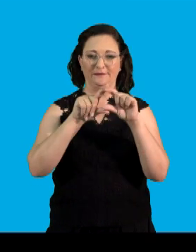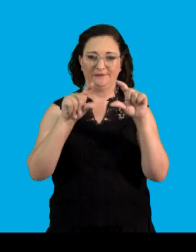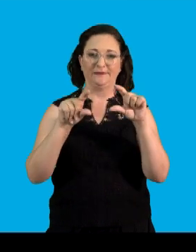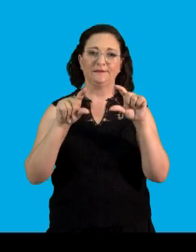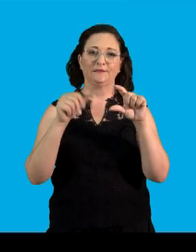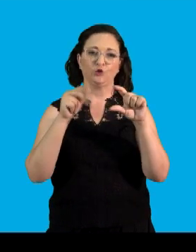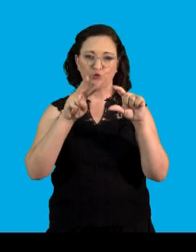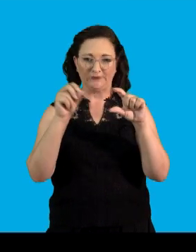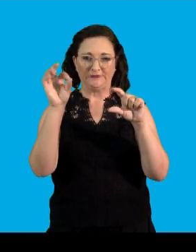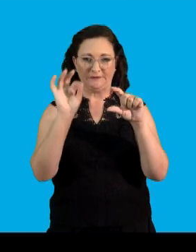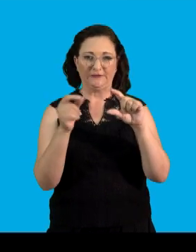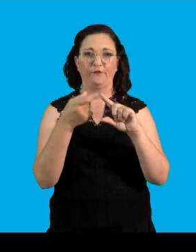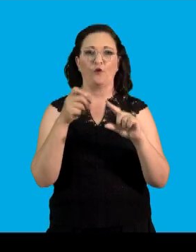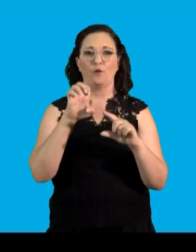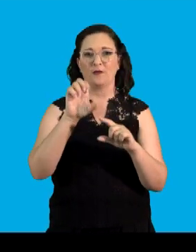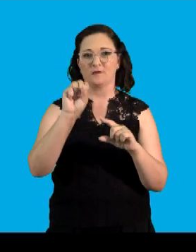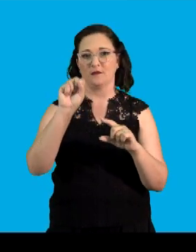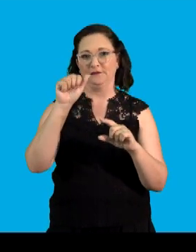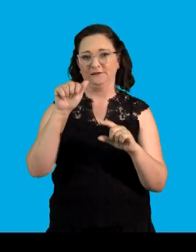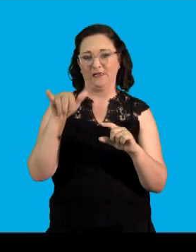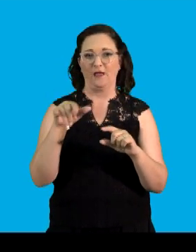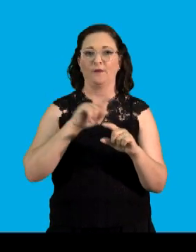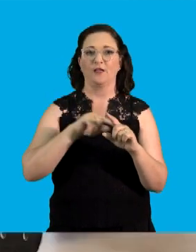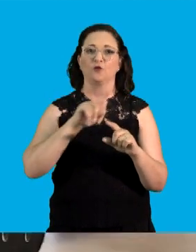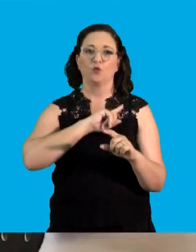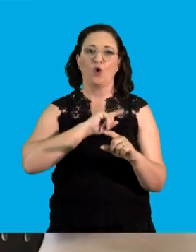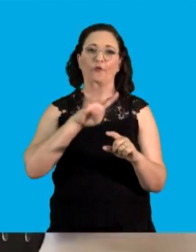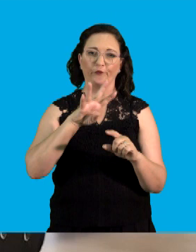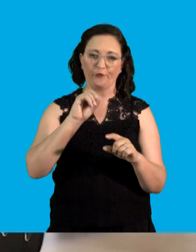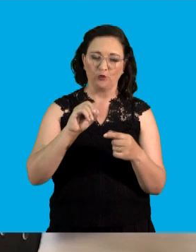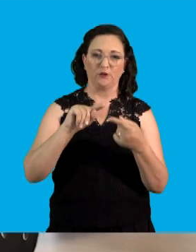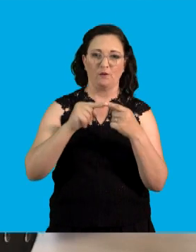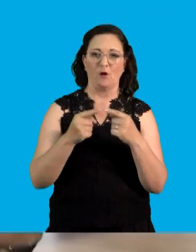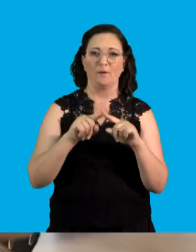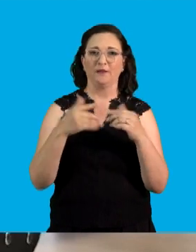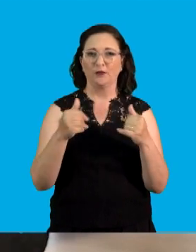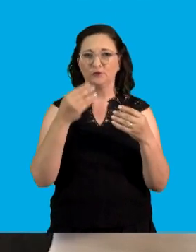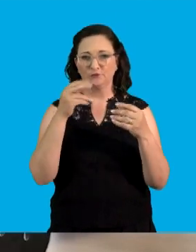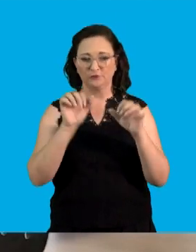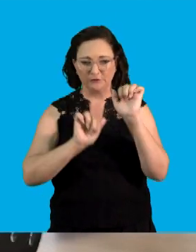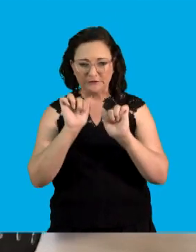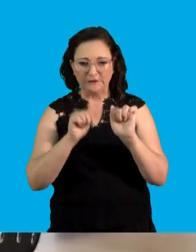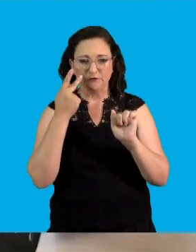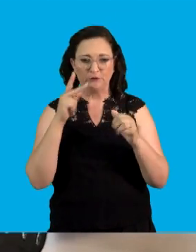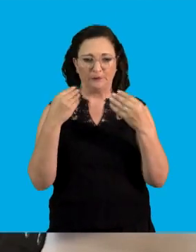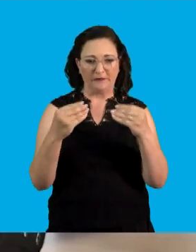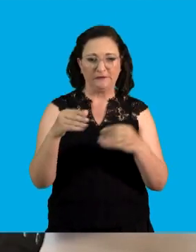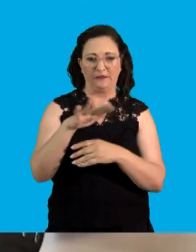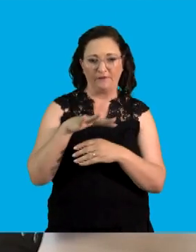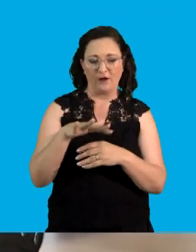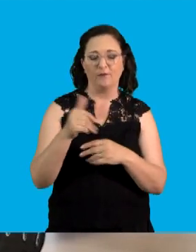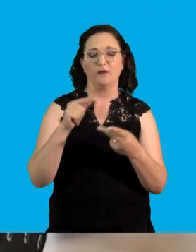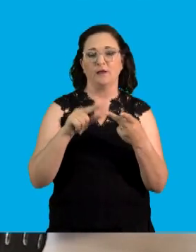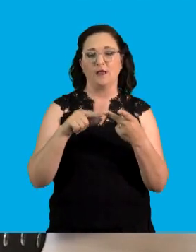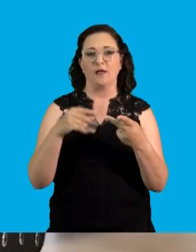question. So it's out of 40. Don't forget here, Paper 1, we are assessing what? The business environment and the business